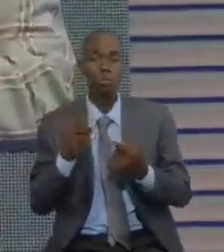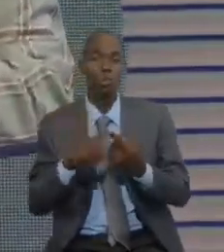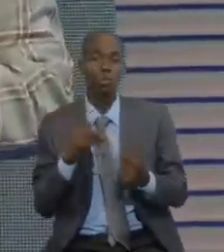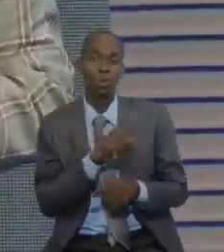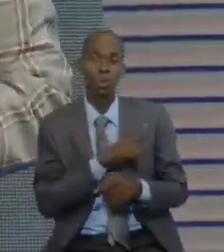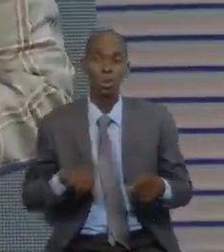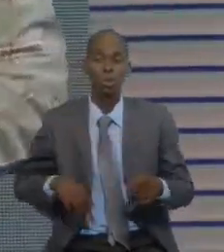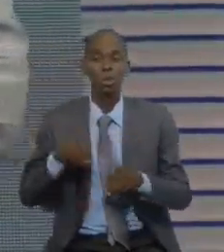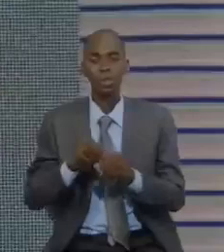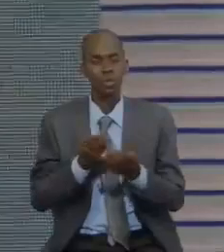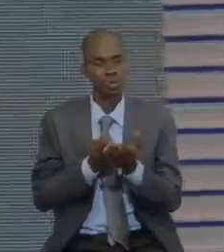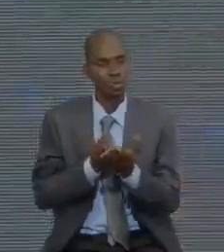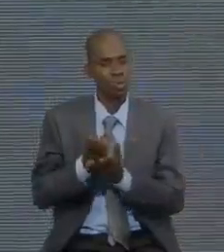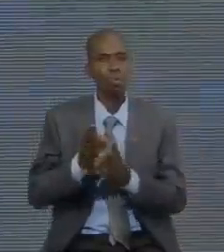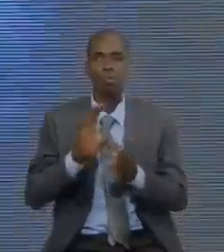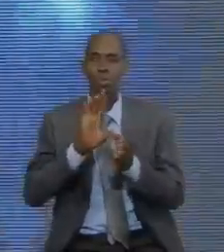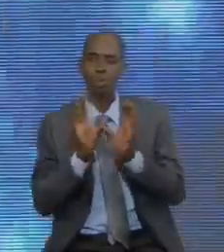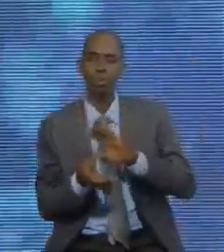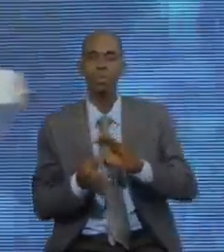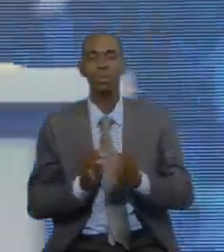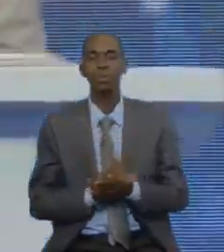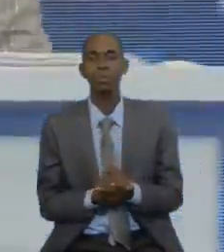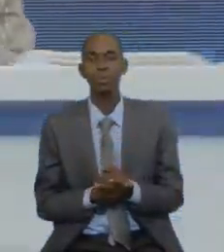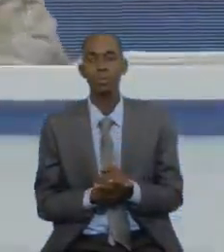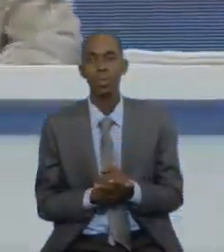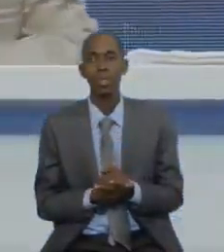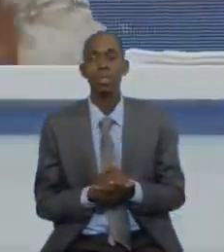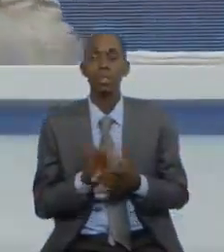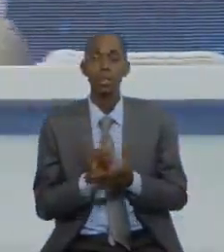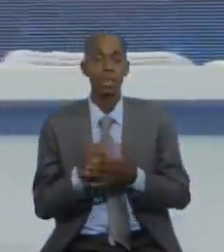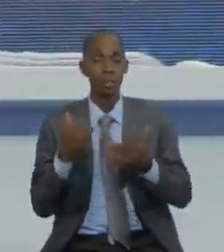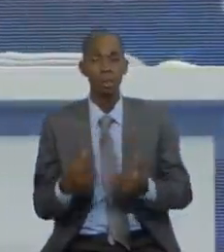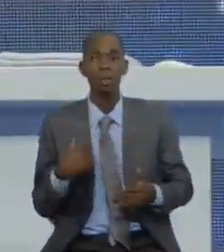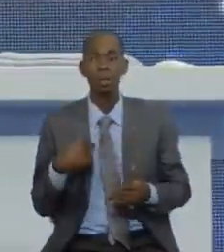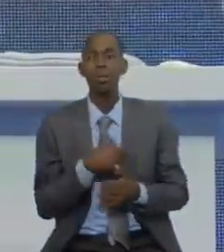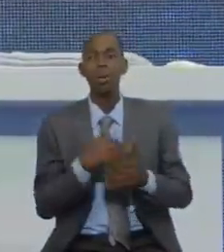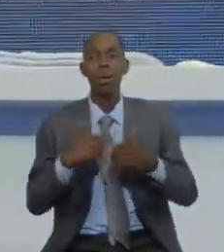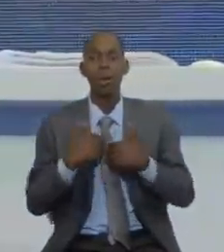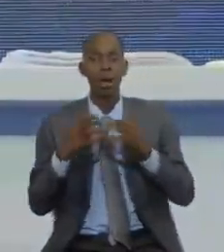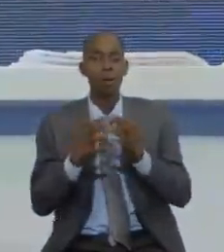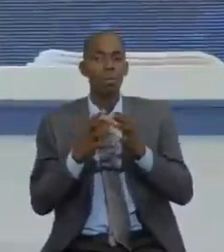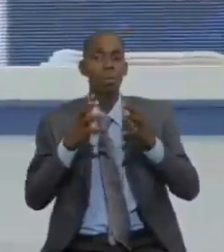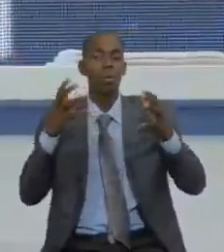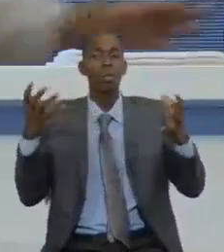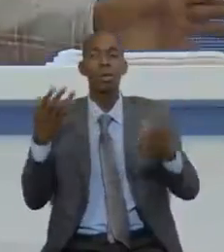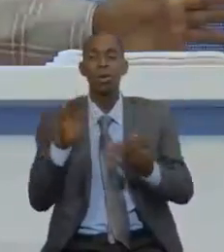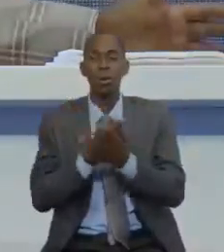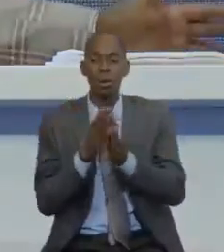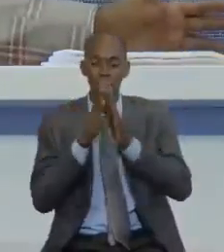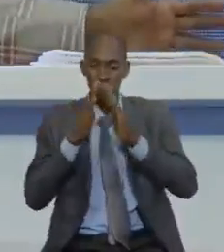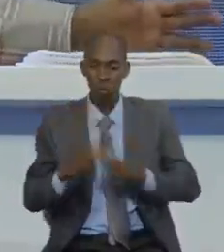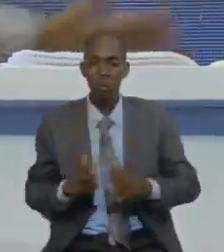true conversion, that now we have abundance of peace through